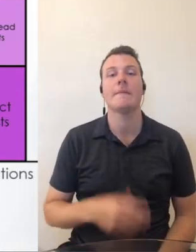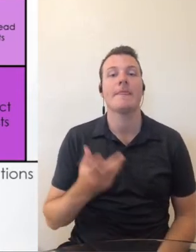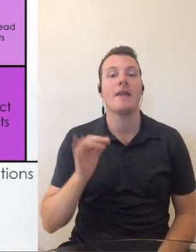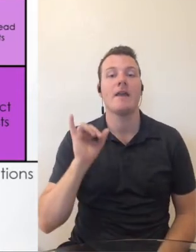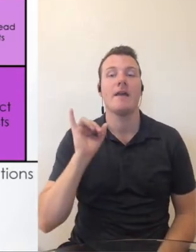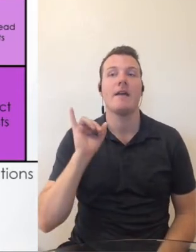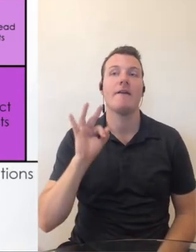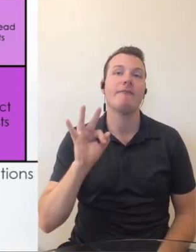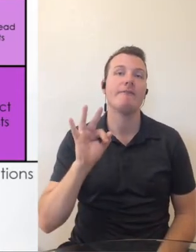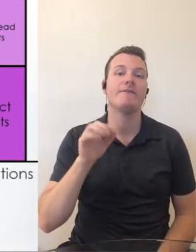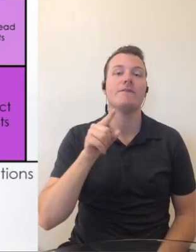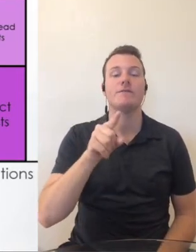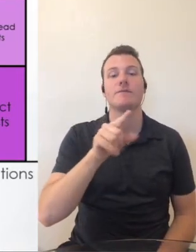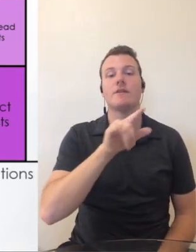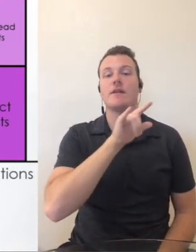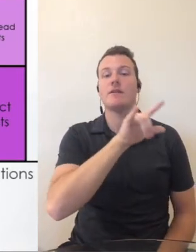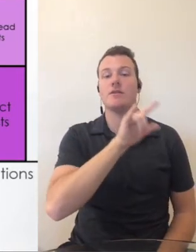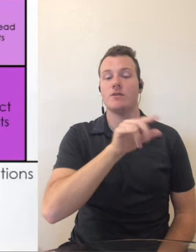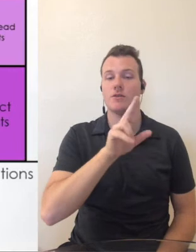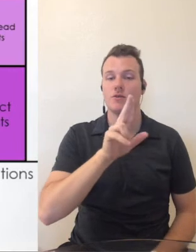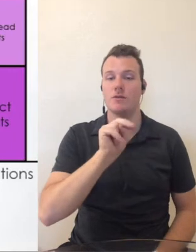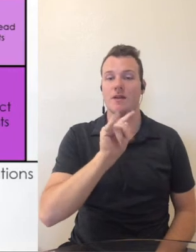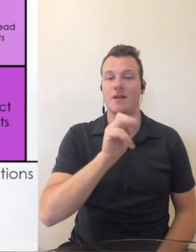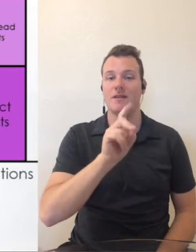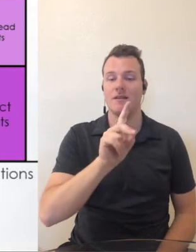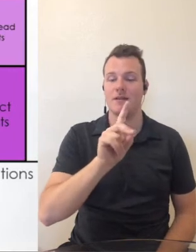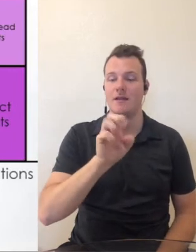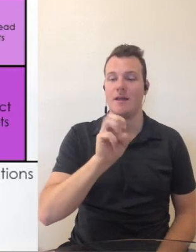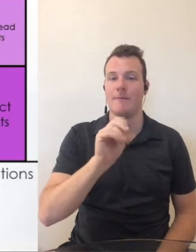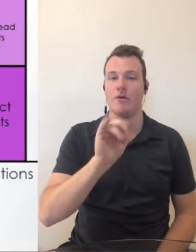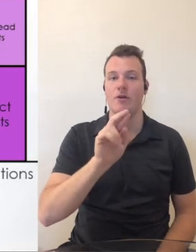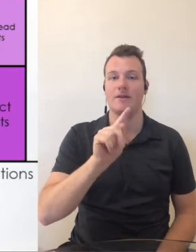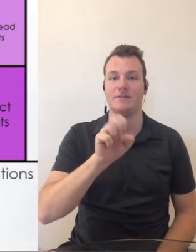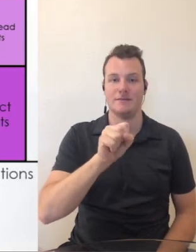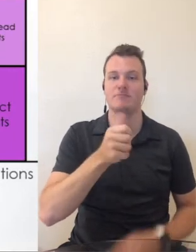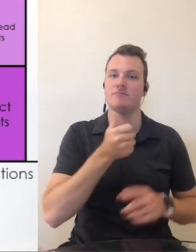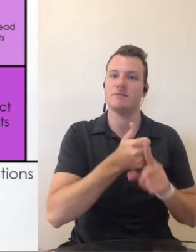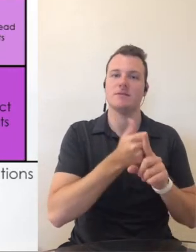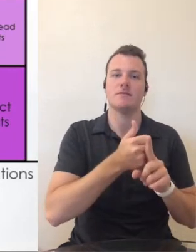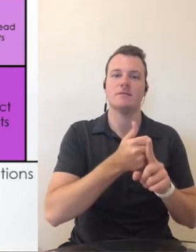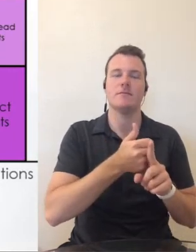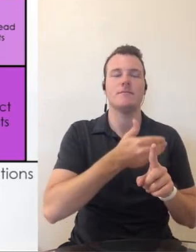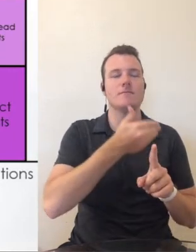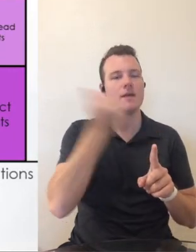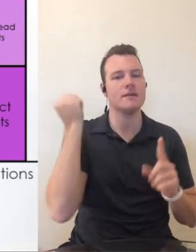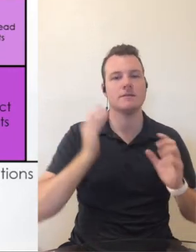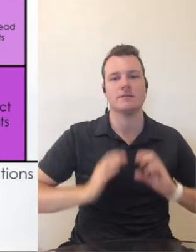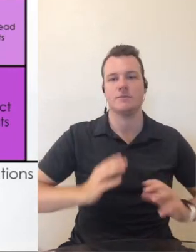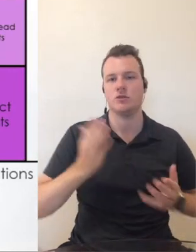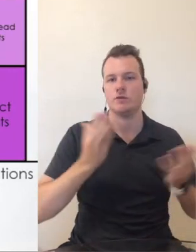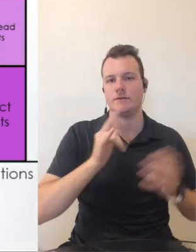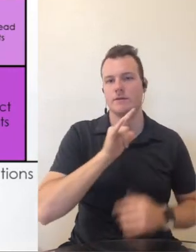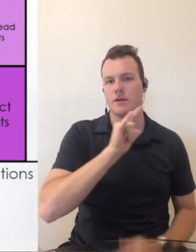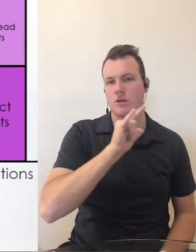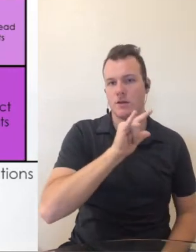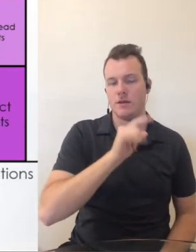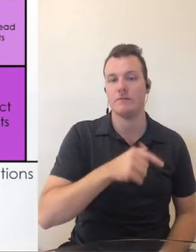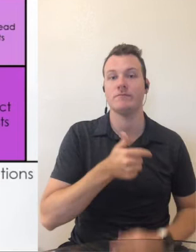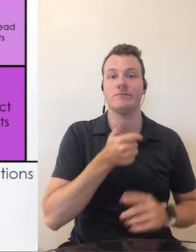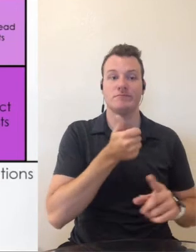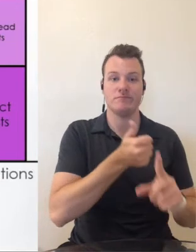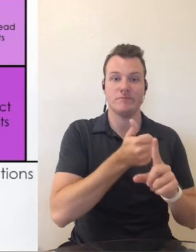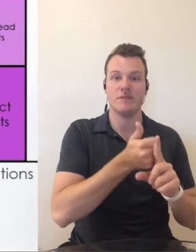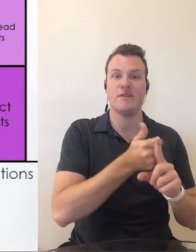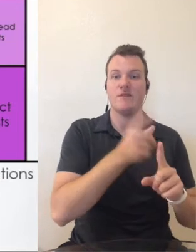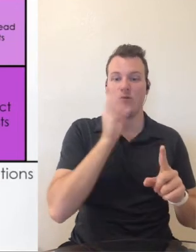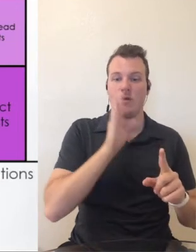on United Arab Emirates airplane, okay, it's probably the world's best customer service. They will treat you